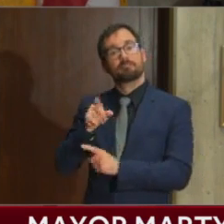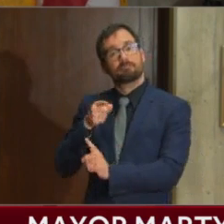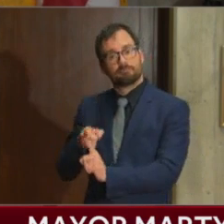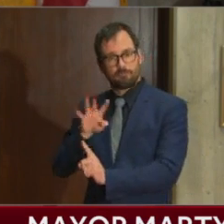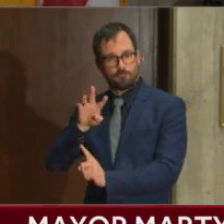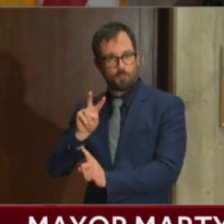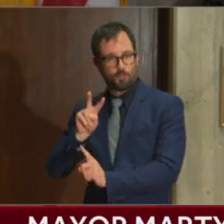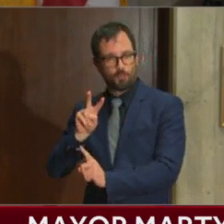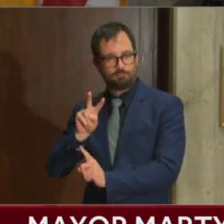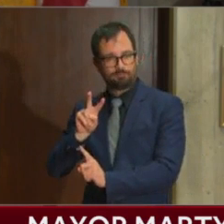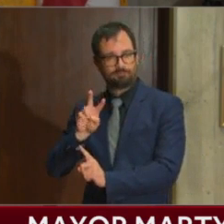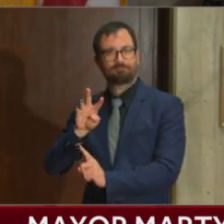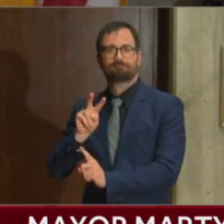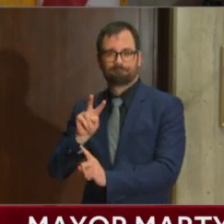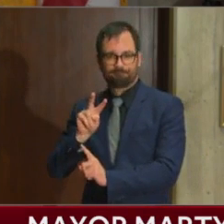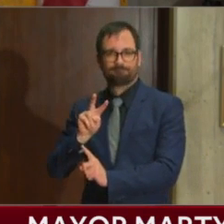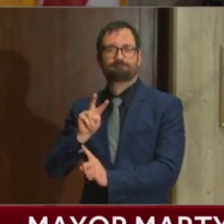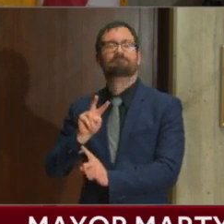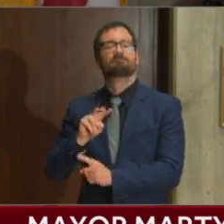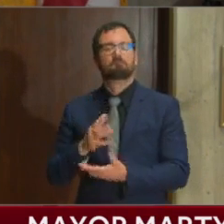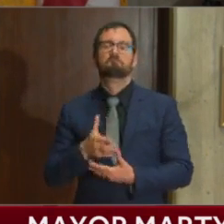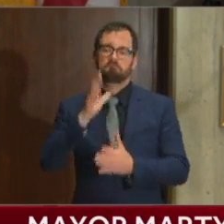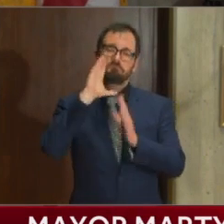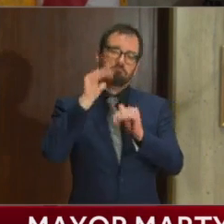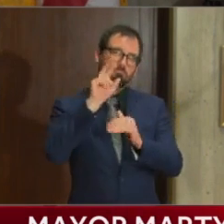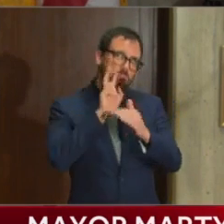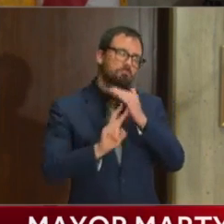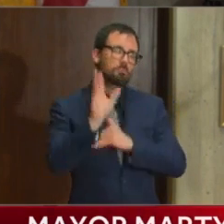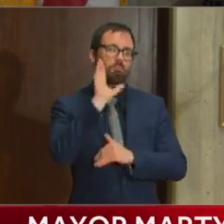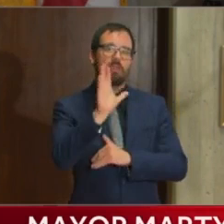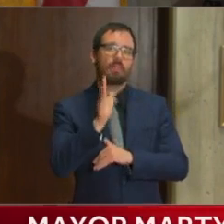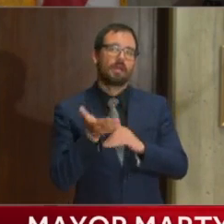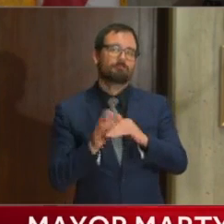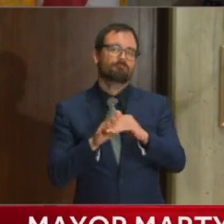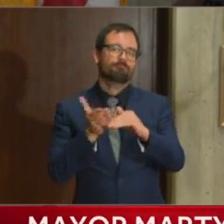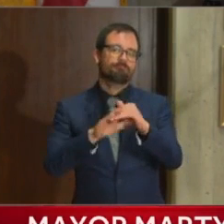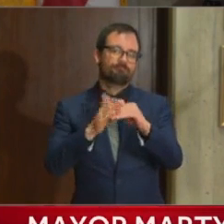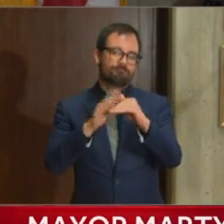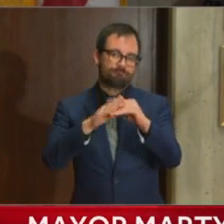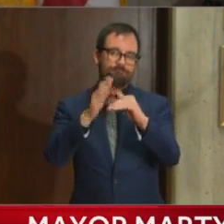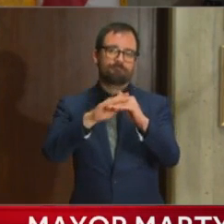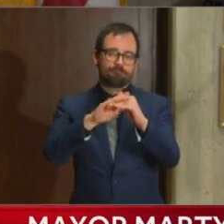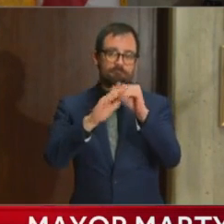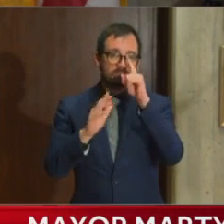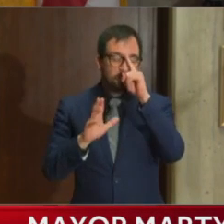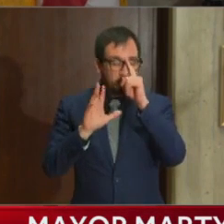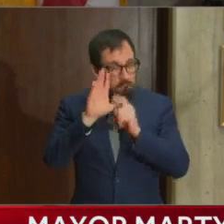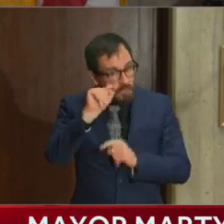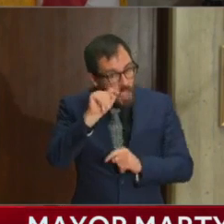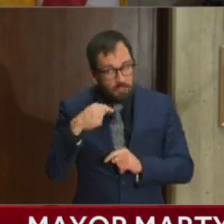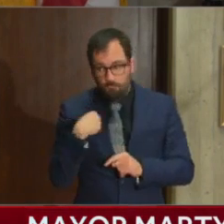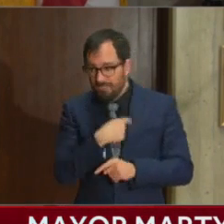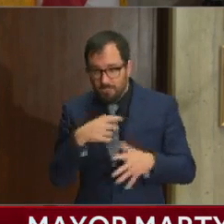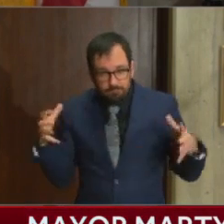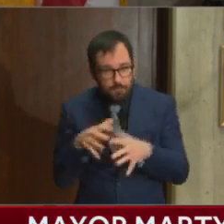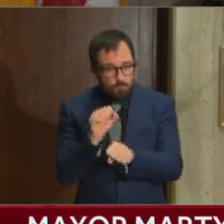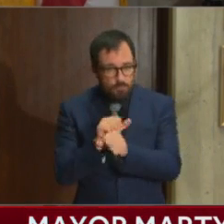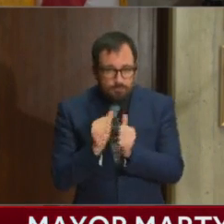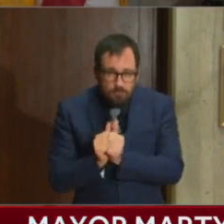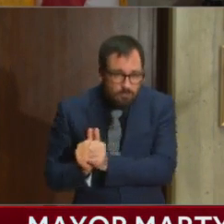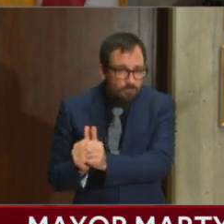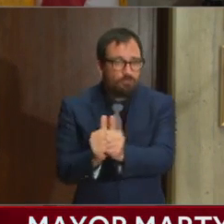action, we can slow that growth. The most common symptoms of the coronavirus are fever, coughing, and shortness of